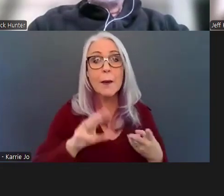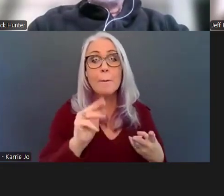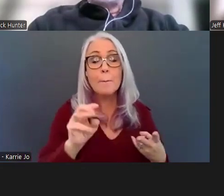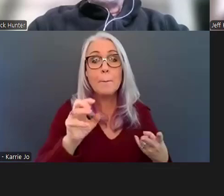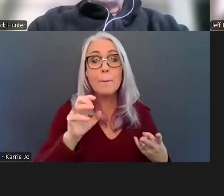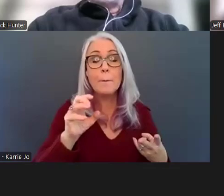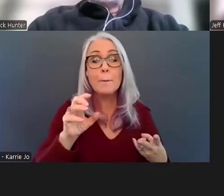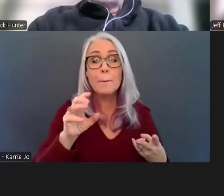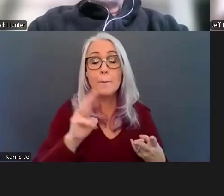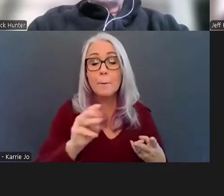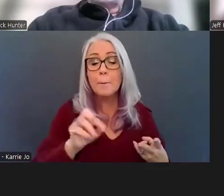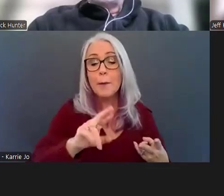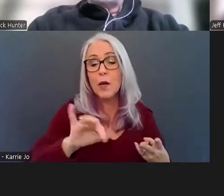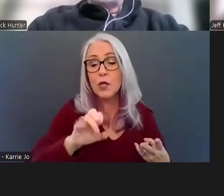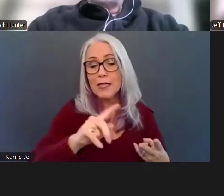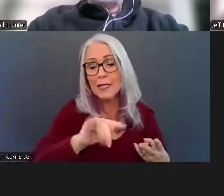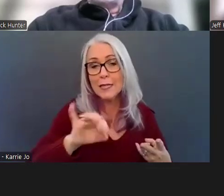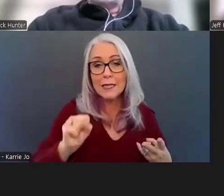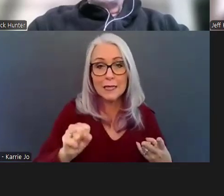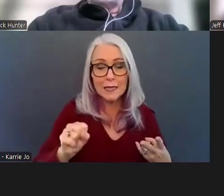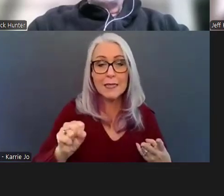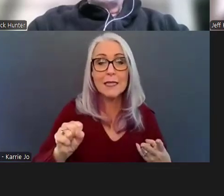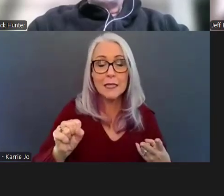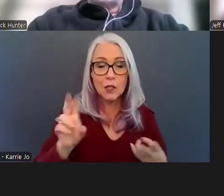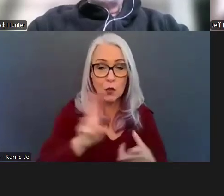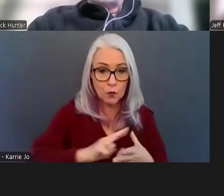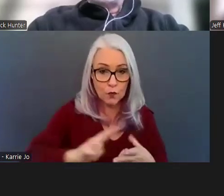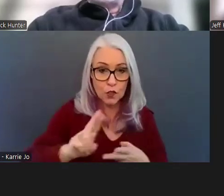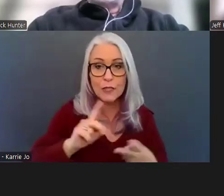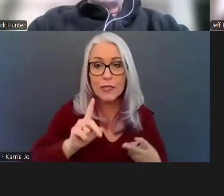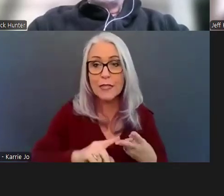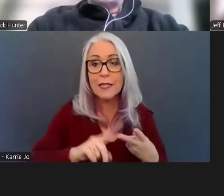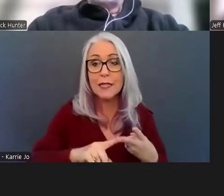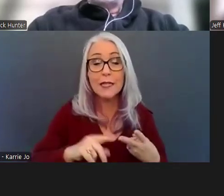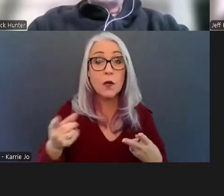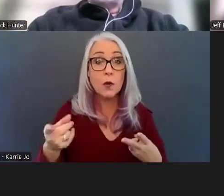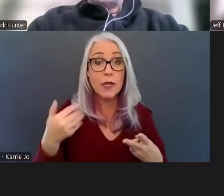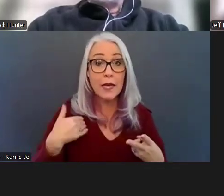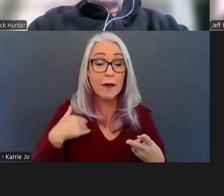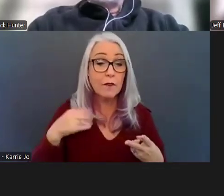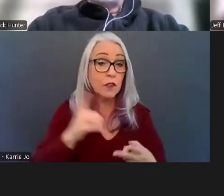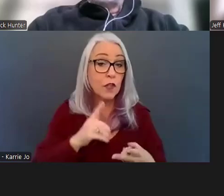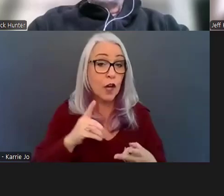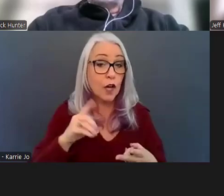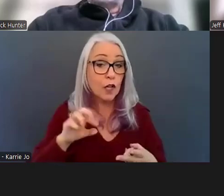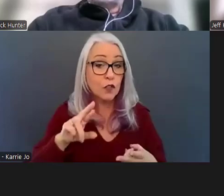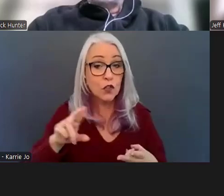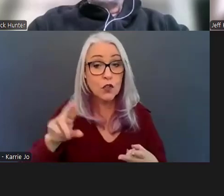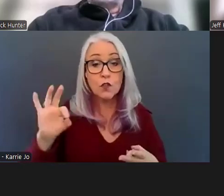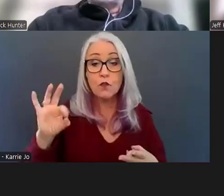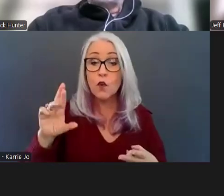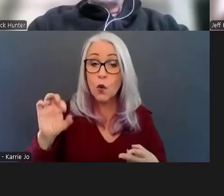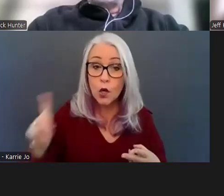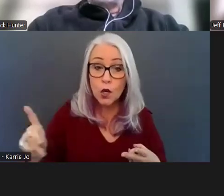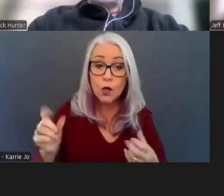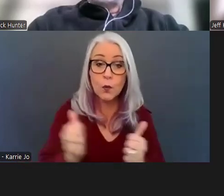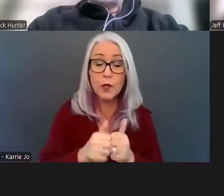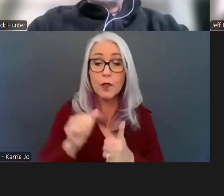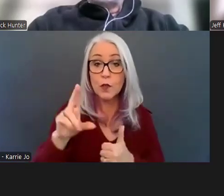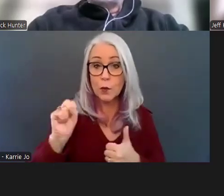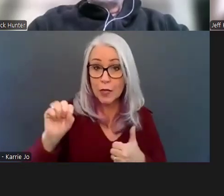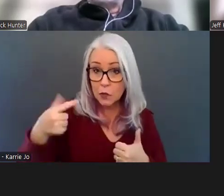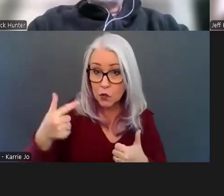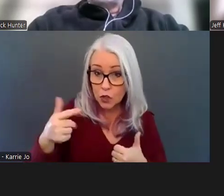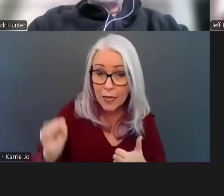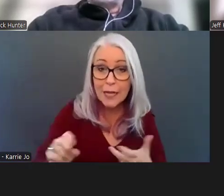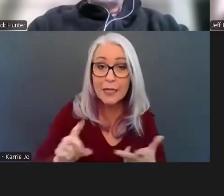University, Dr. Mark Ford with USGS, Pete Padavina with U.S. Fish and Wildlife Service, so